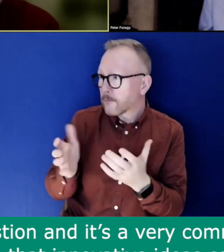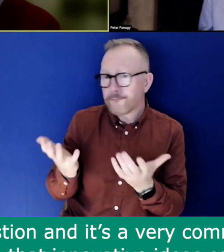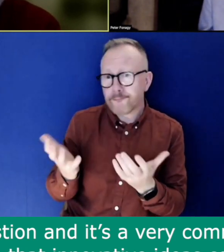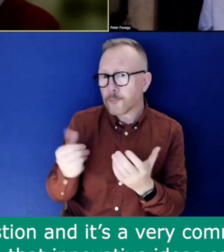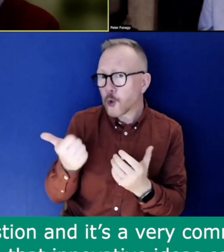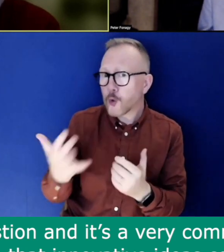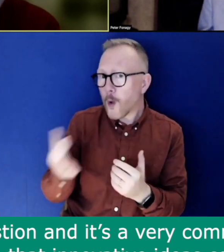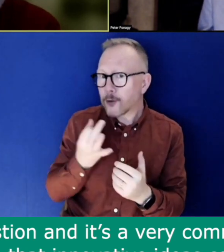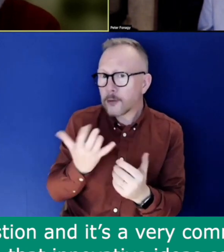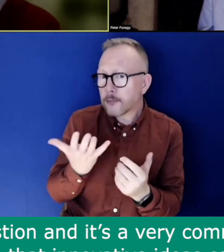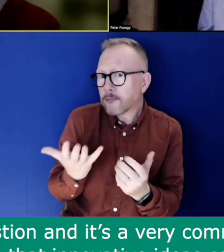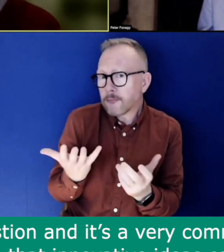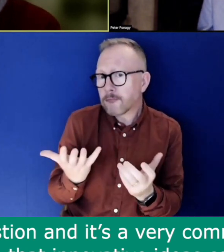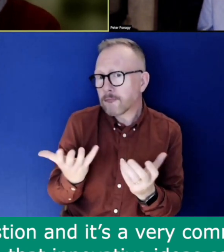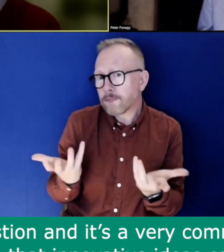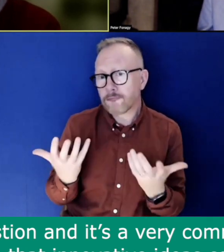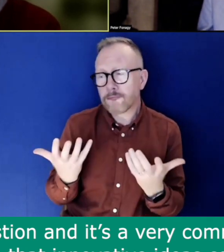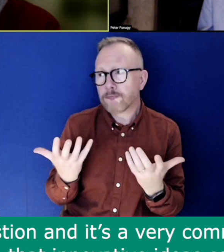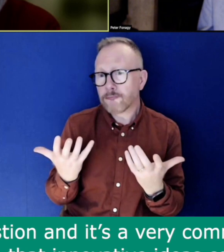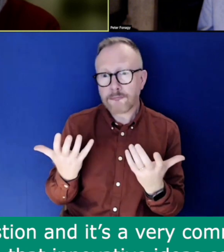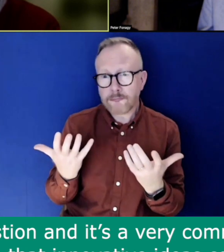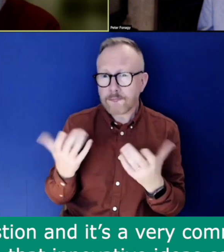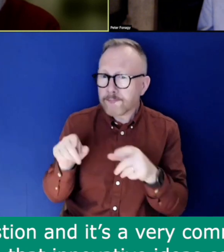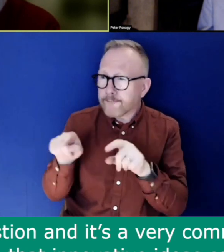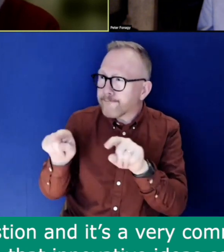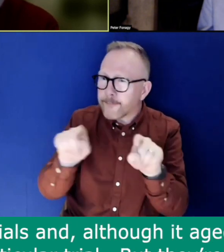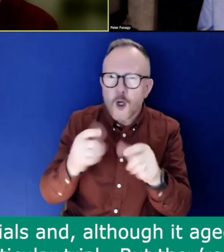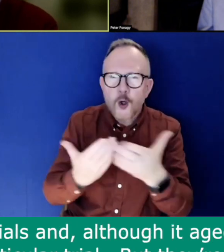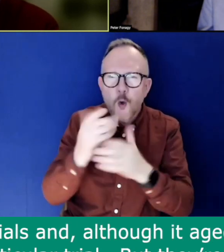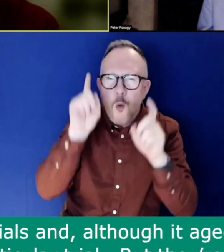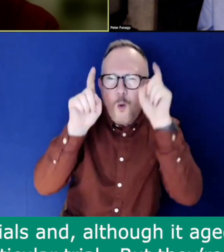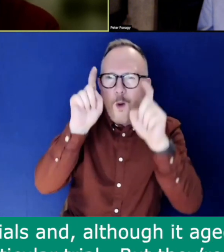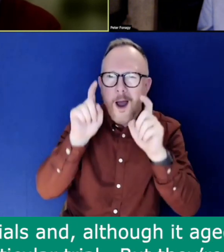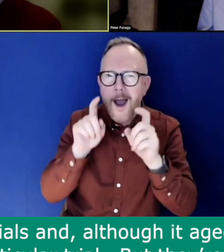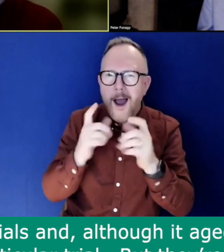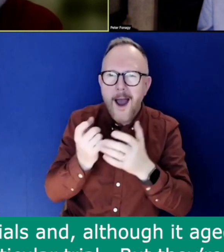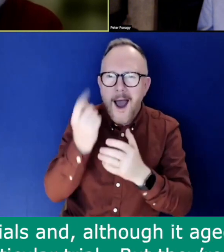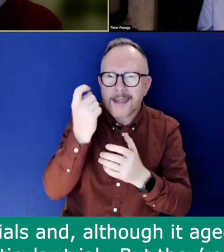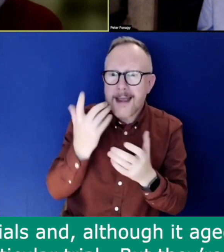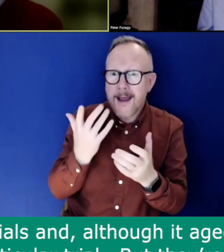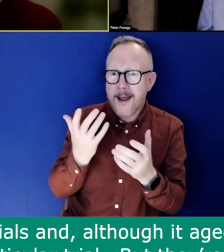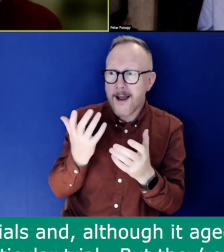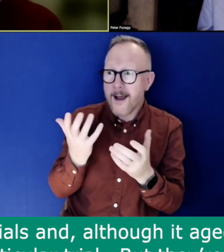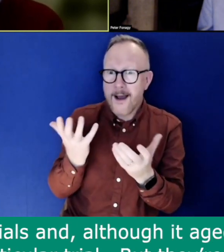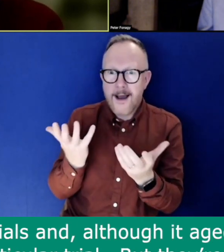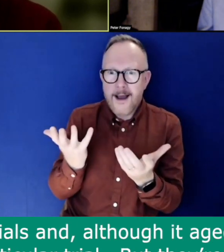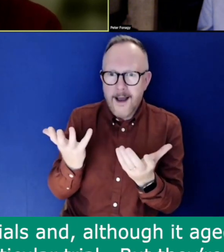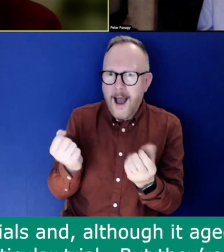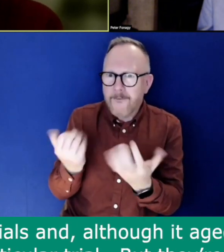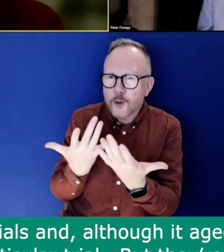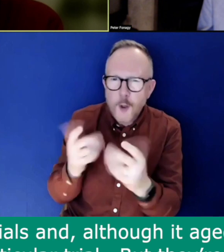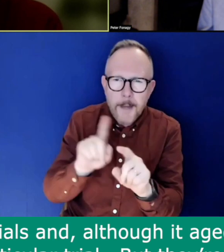in our field, that kind of innovative ideas come along. I'm a real big fan of trials, and although it aged